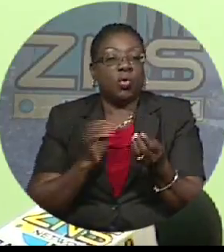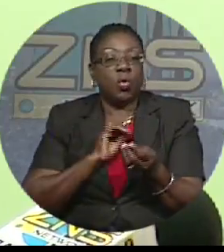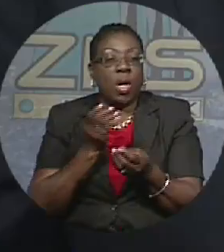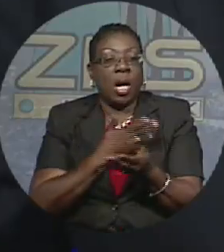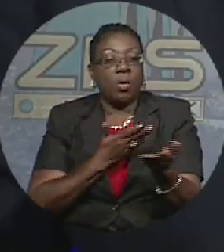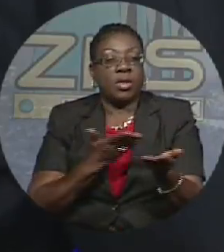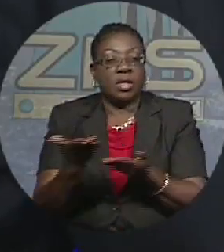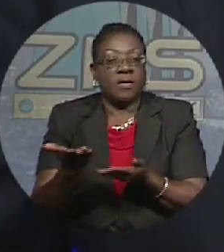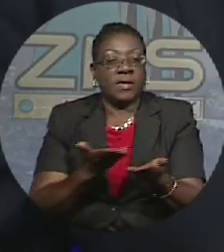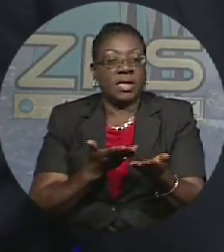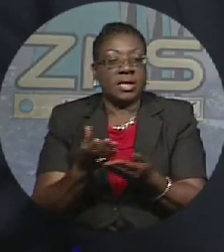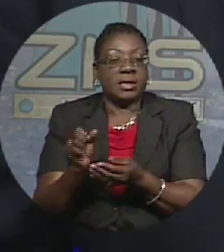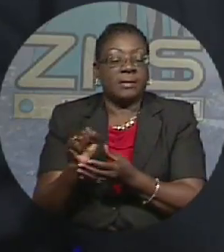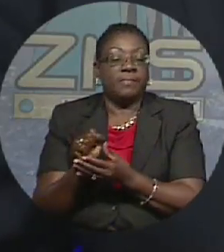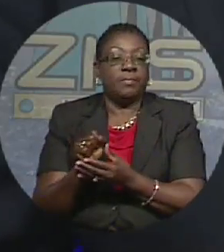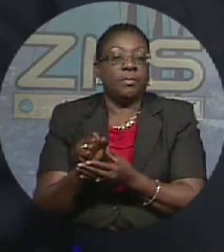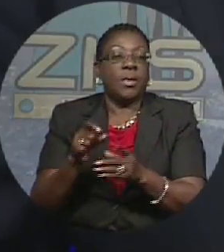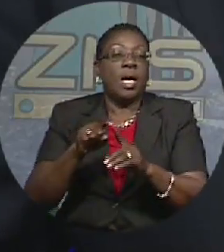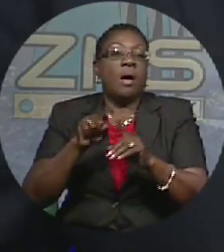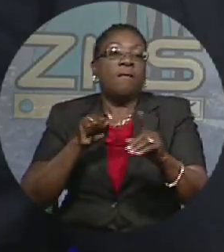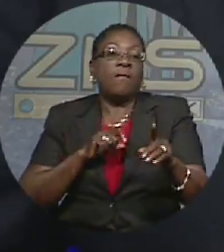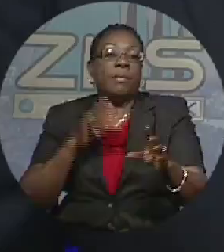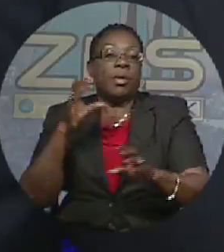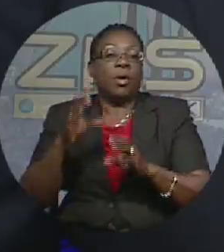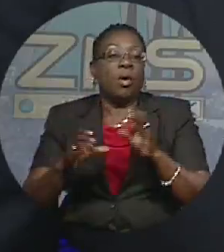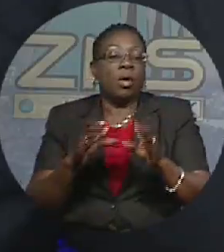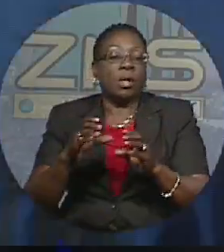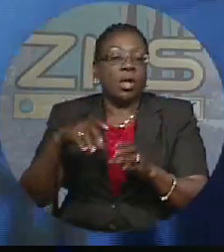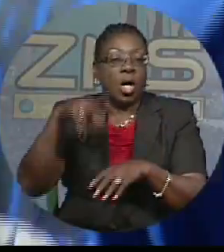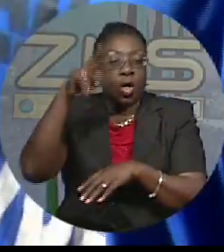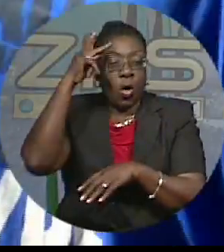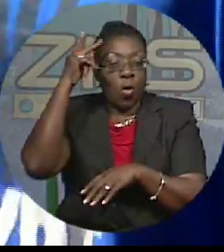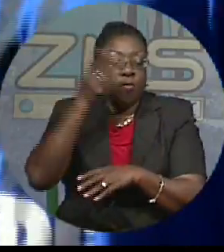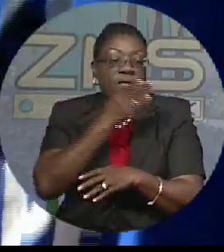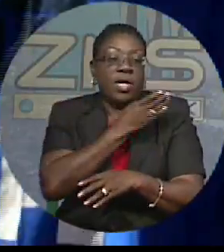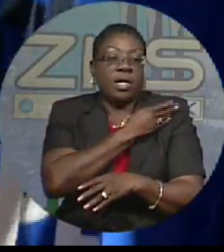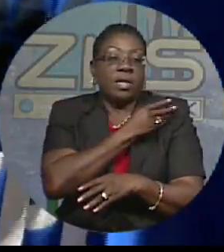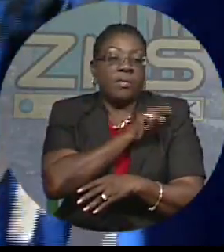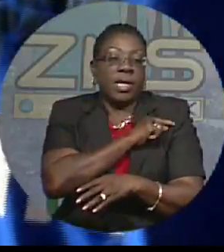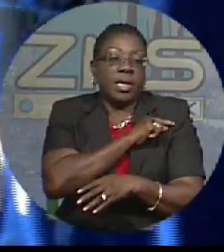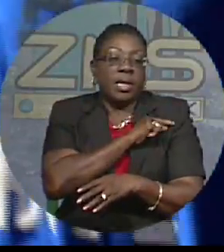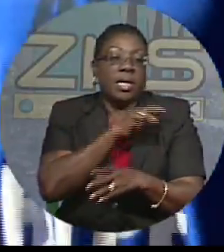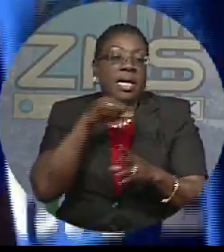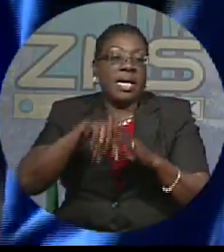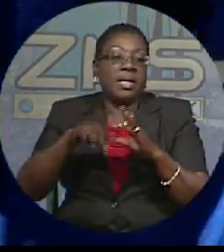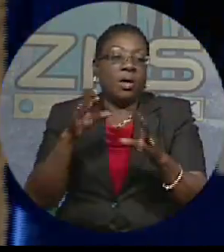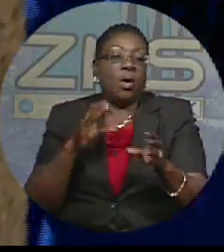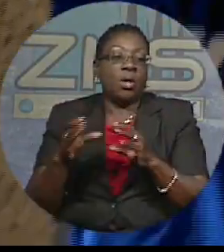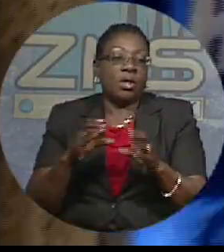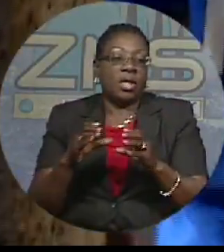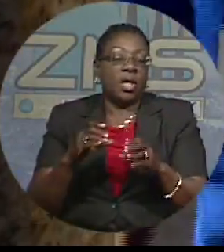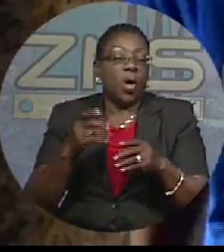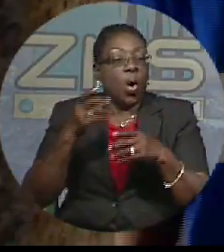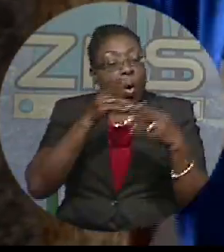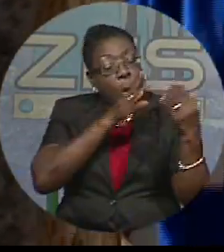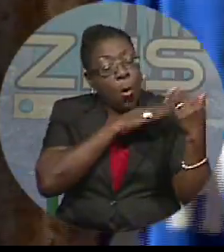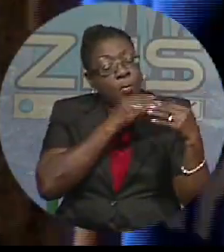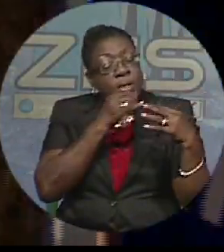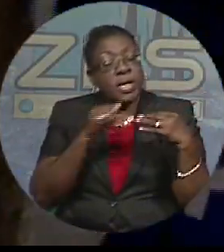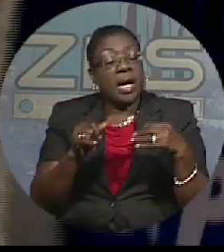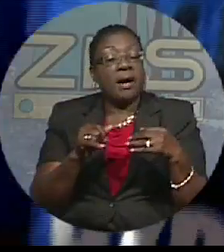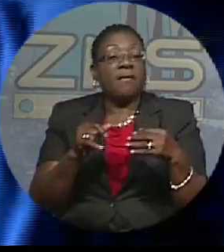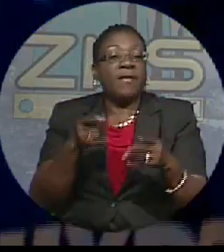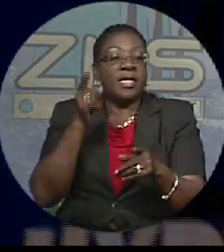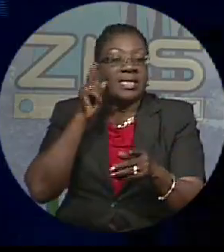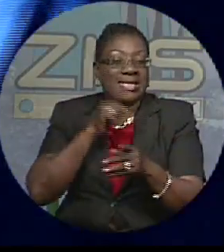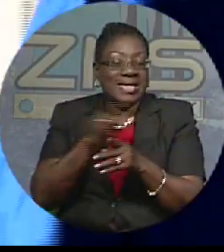do. From the courts, convicted murderer Kofi Goodman appeared before the High Court today, hoping to have his conviction and sentence overturned.